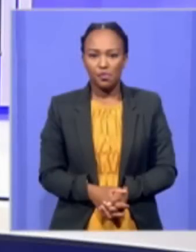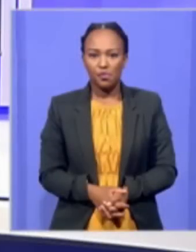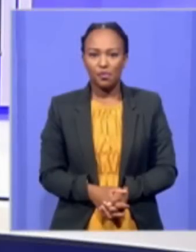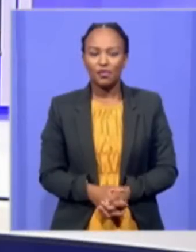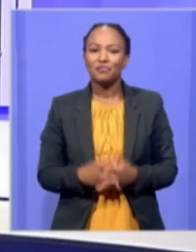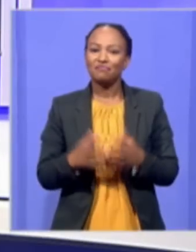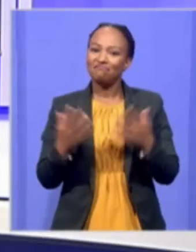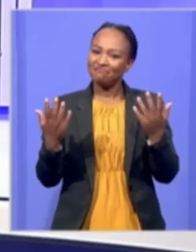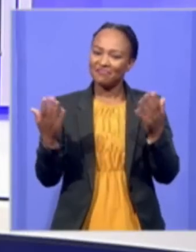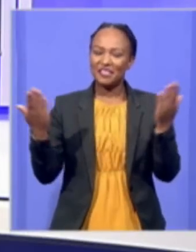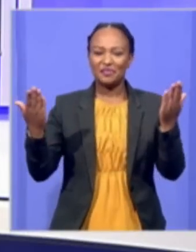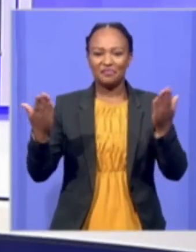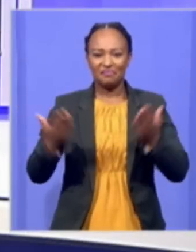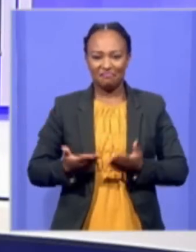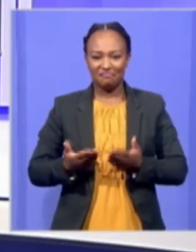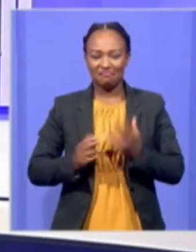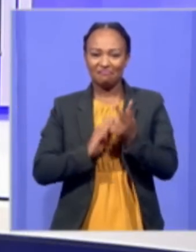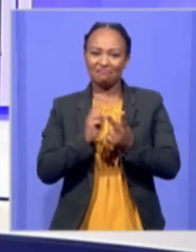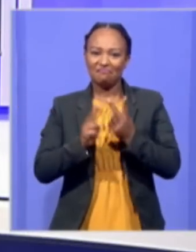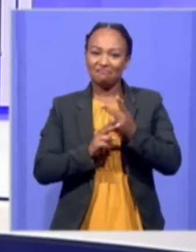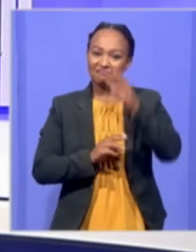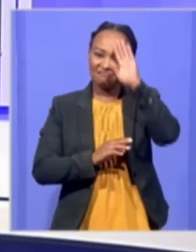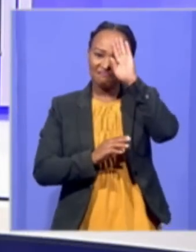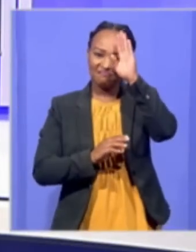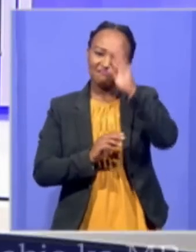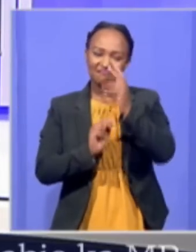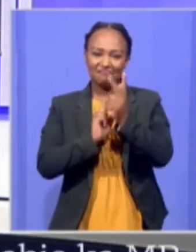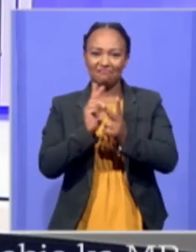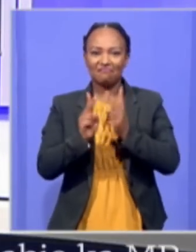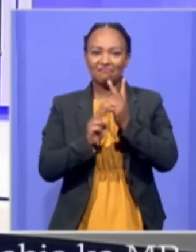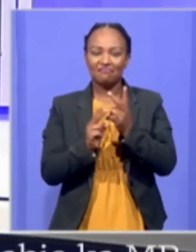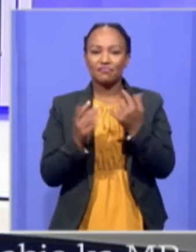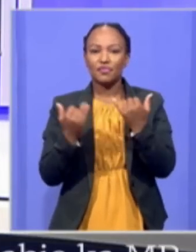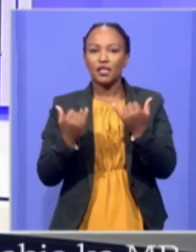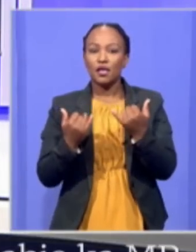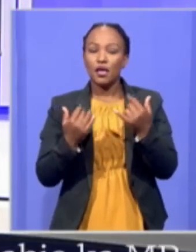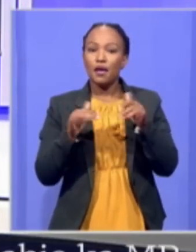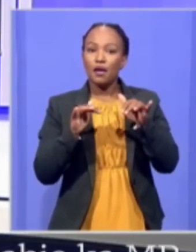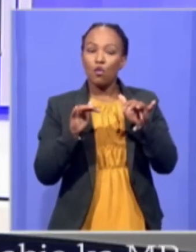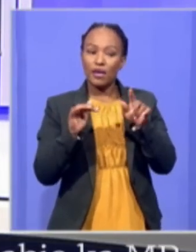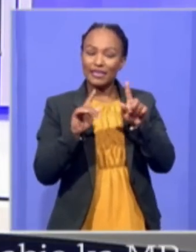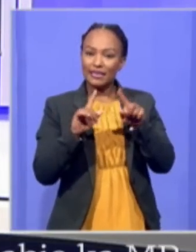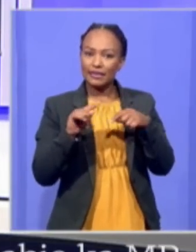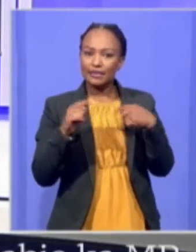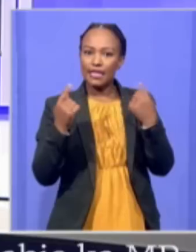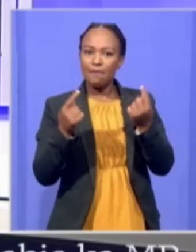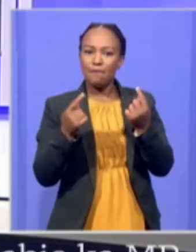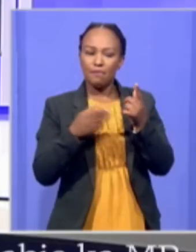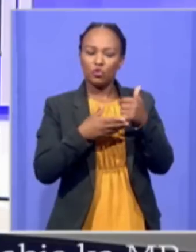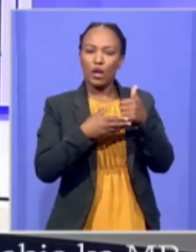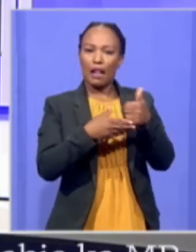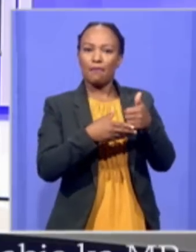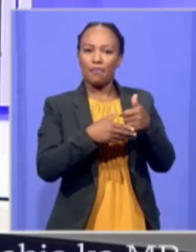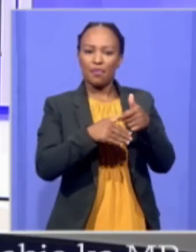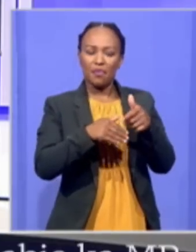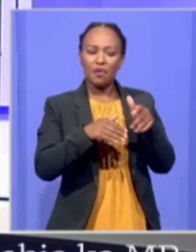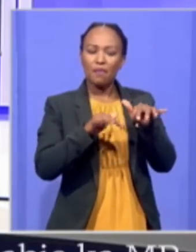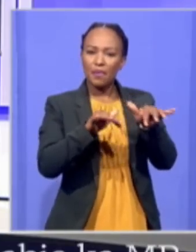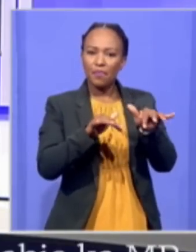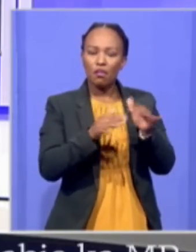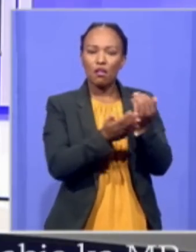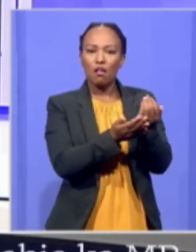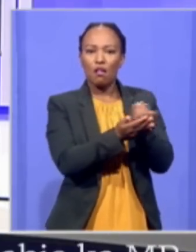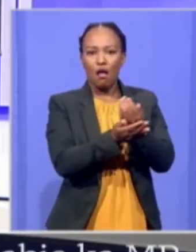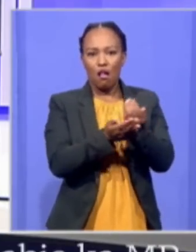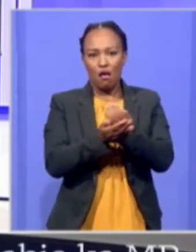Re sa busha re le amogela go mere sa re madume. Magato wa tlhakodišo moepong o sa šomego wa Sabi a tliša dipoelo tše kaone.